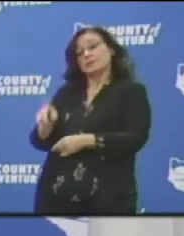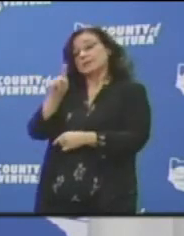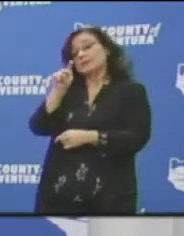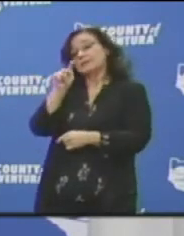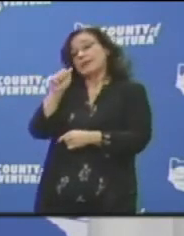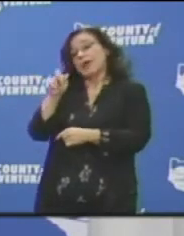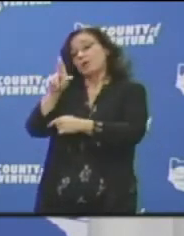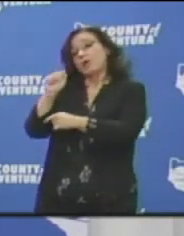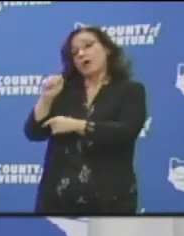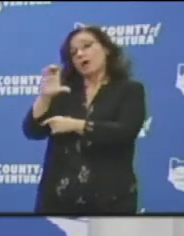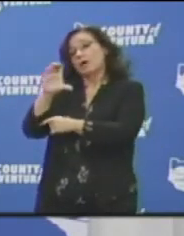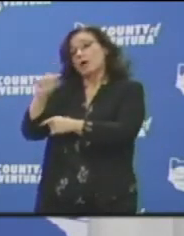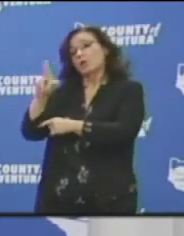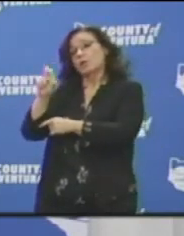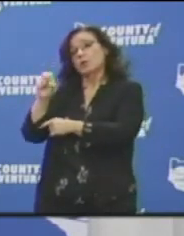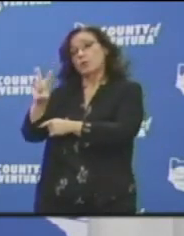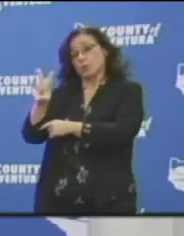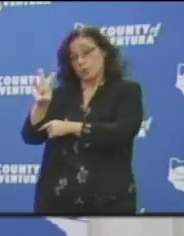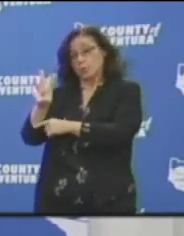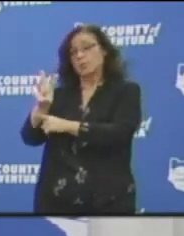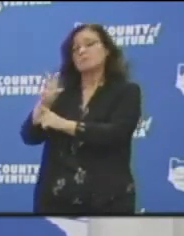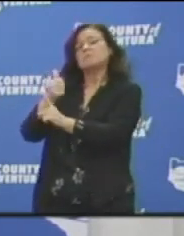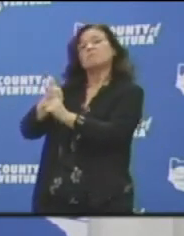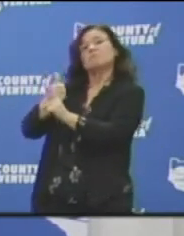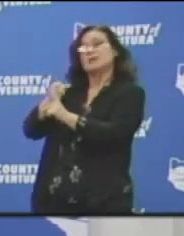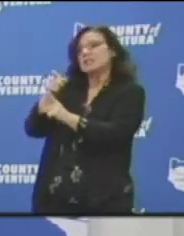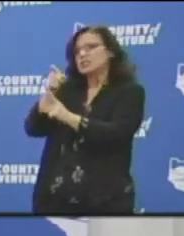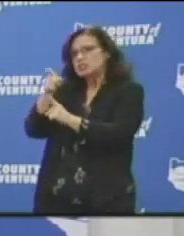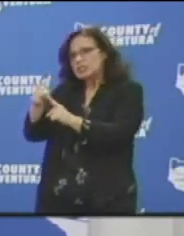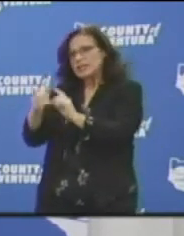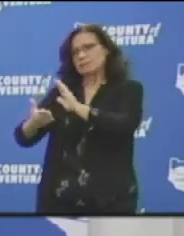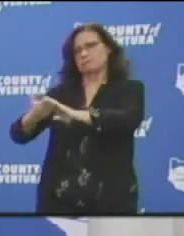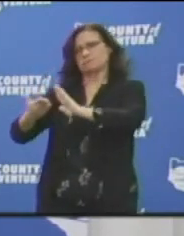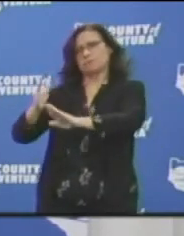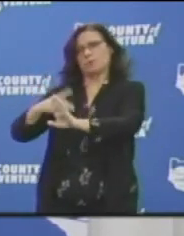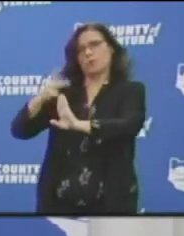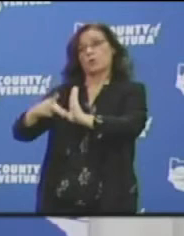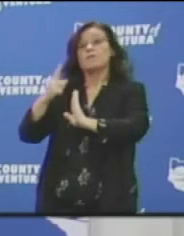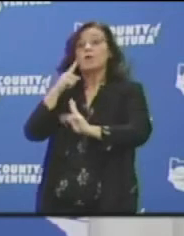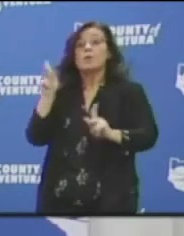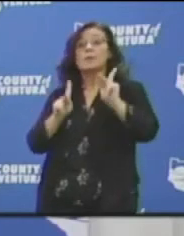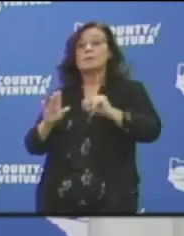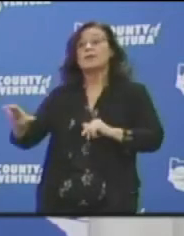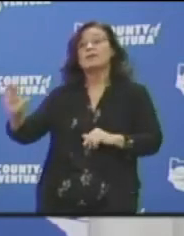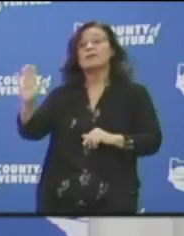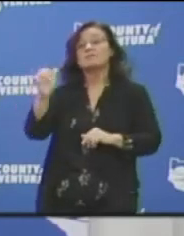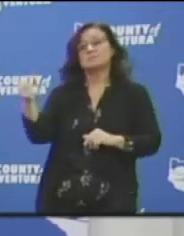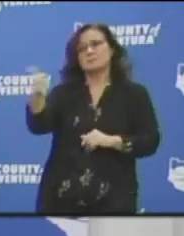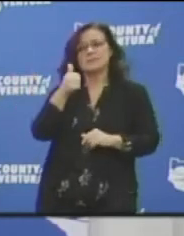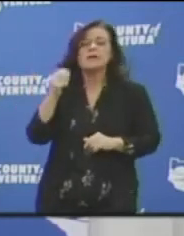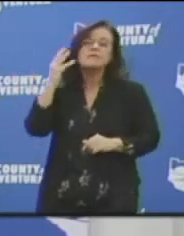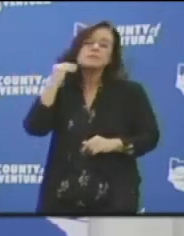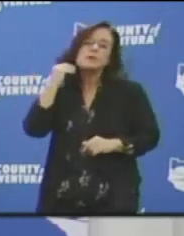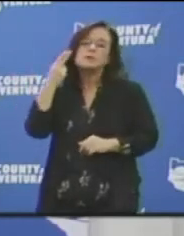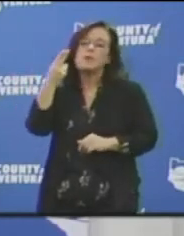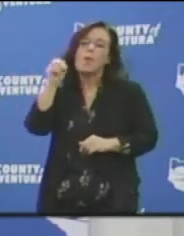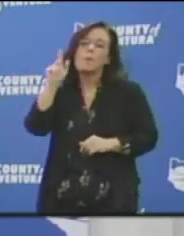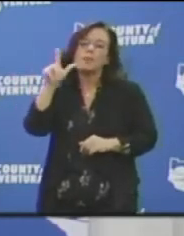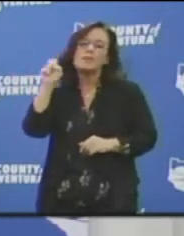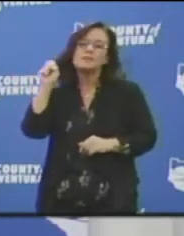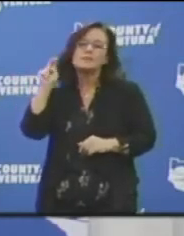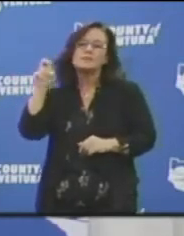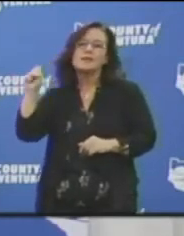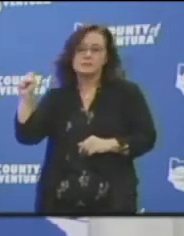shelter for people who are experiencing homelessness. Over the course of this pandemic, we have put more people